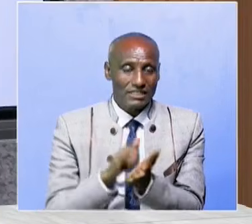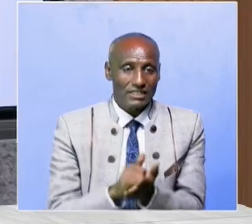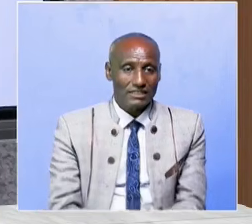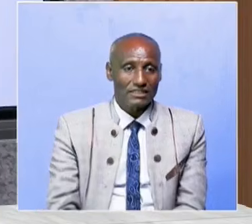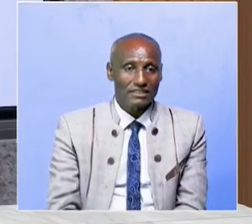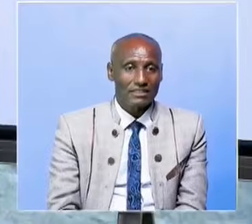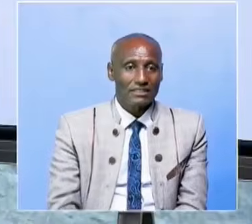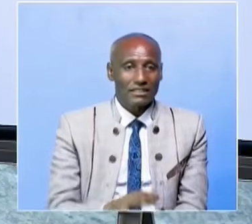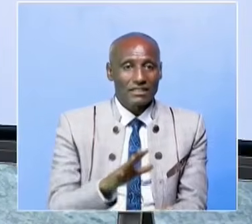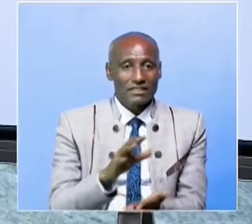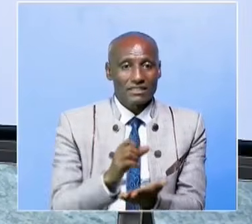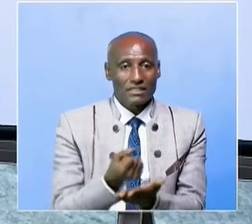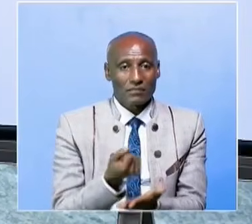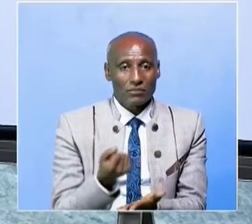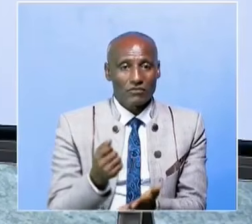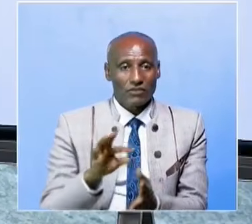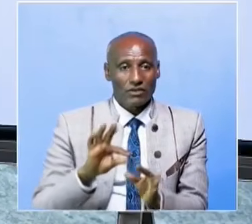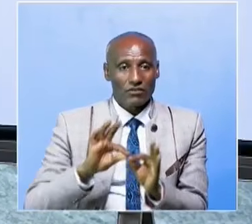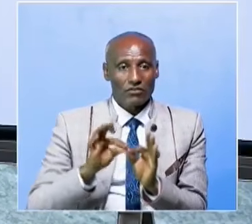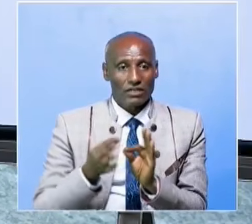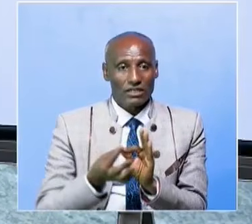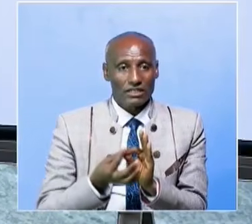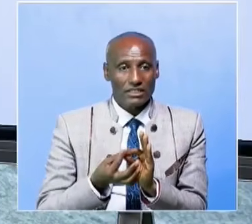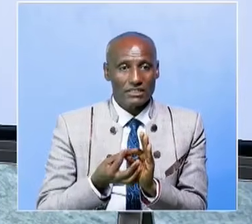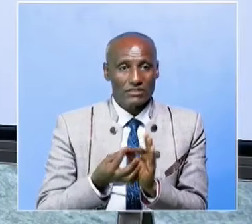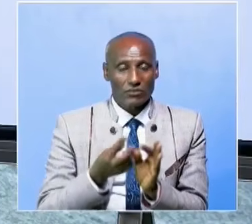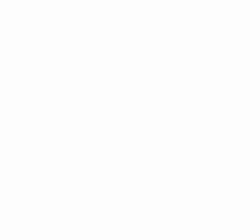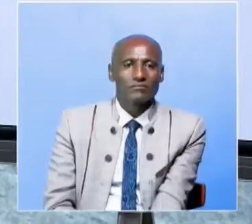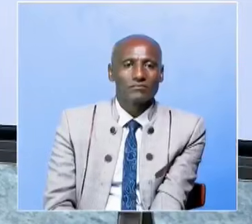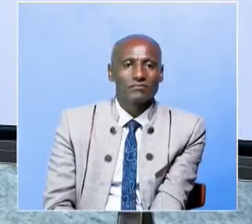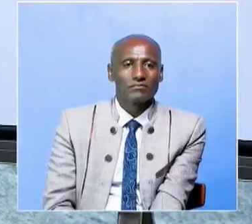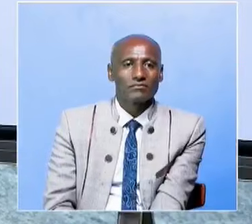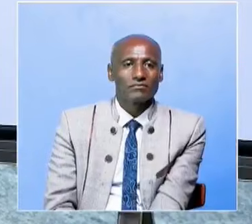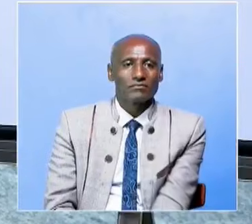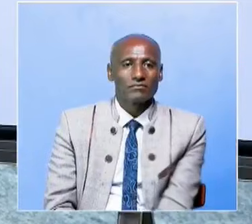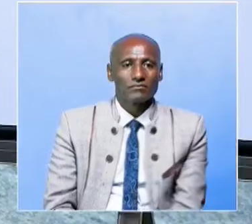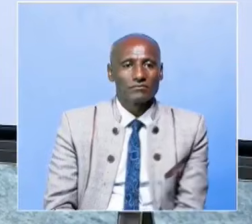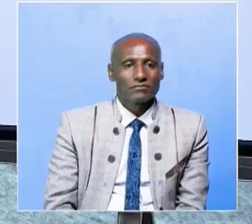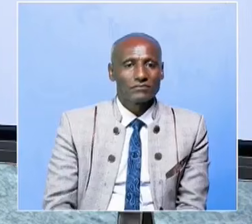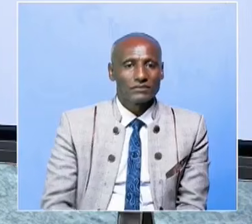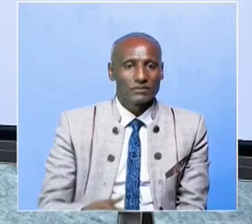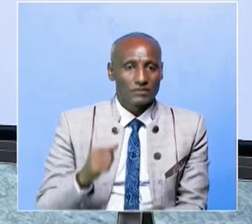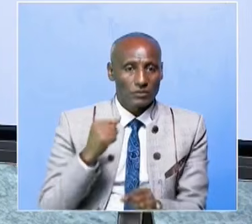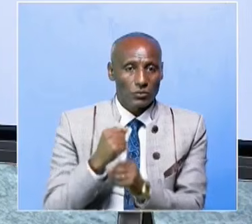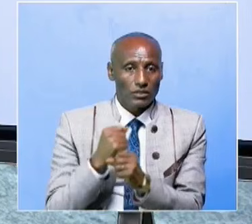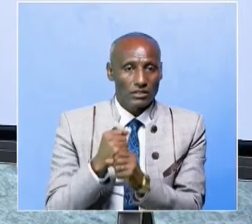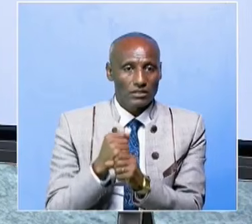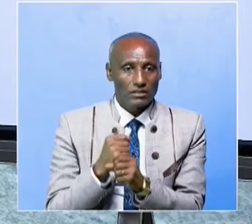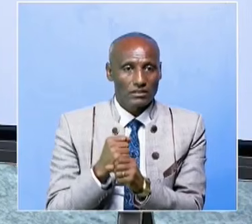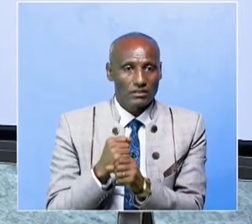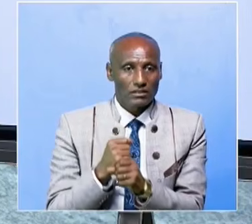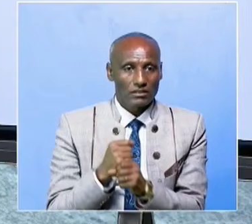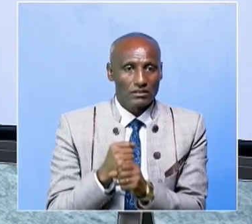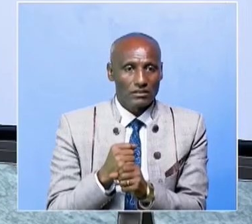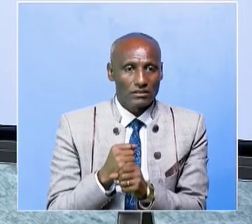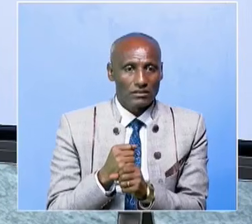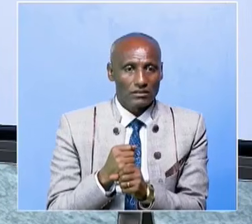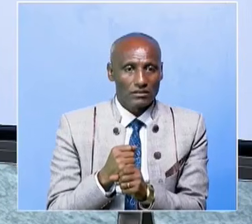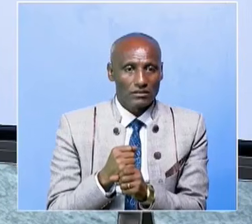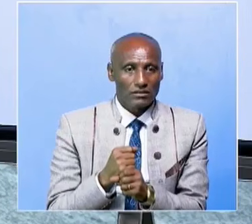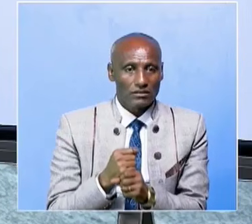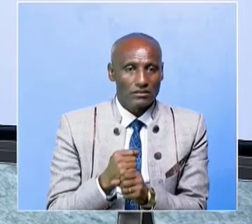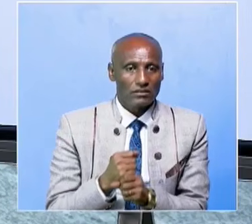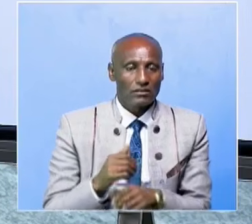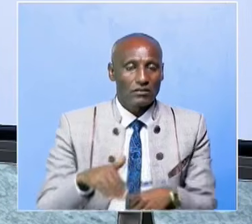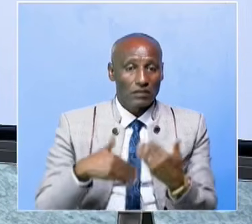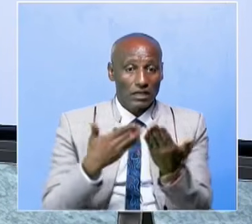are some of the vocabularies that we have seen so far. Since we did this so far, why don't we add maybe one or